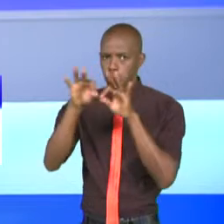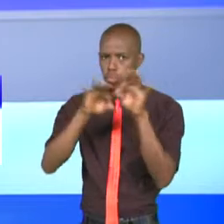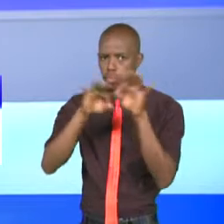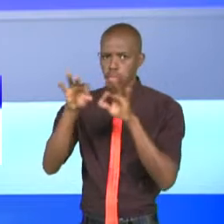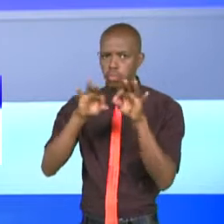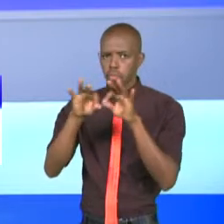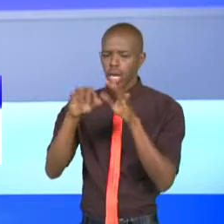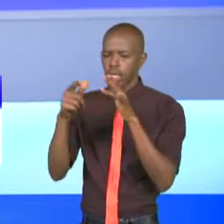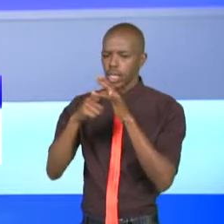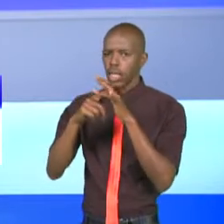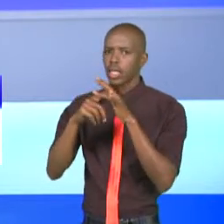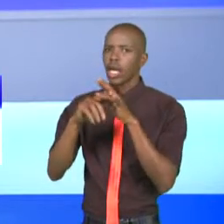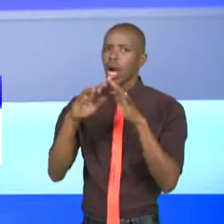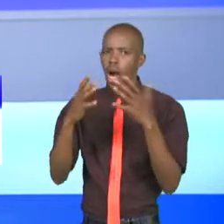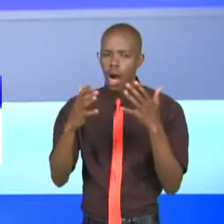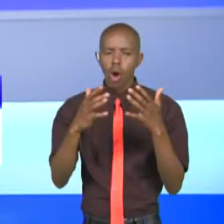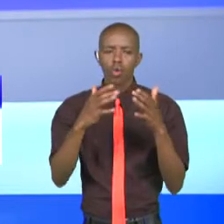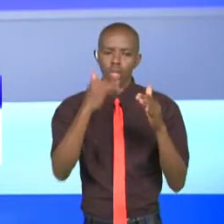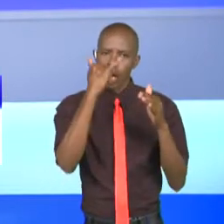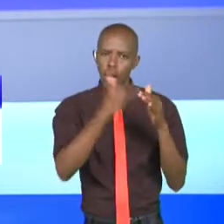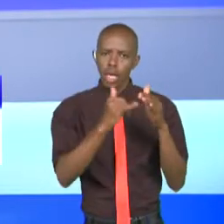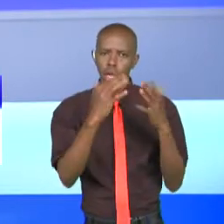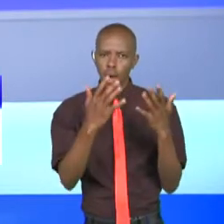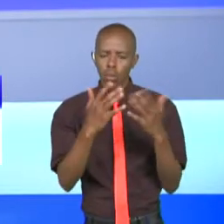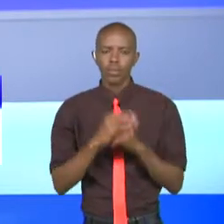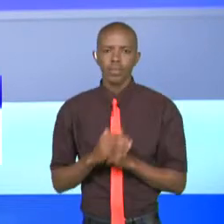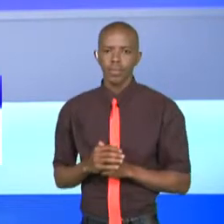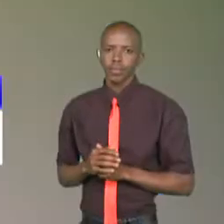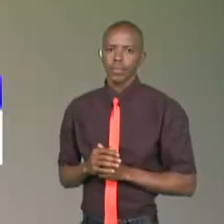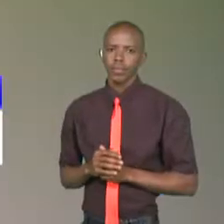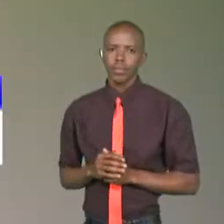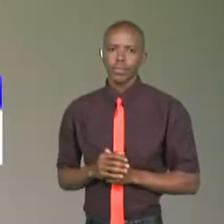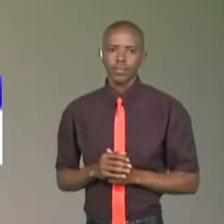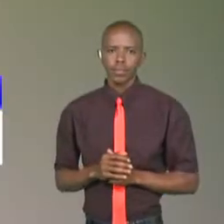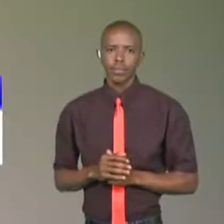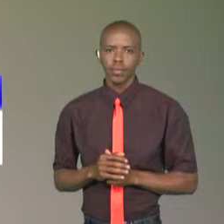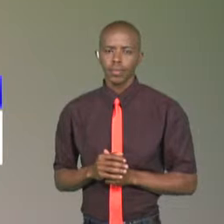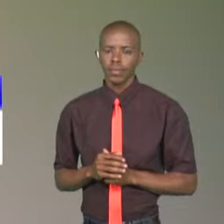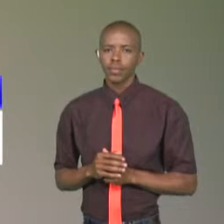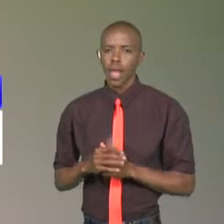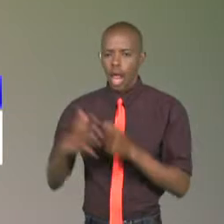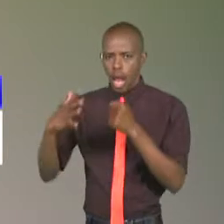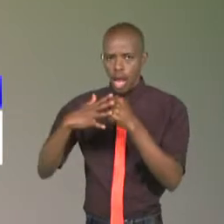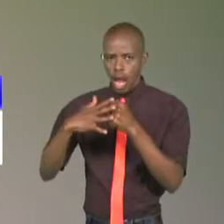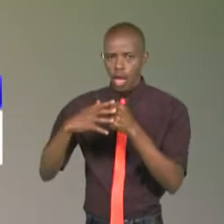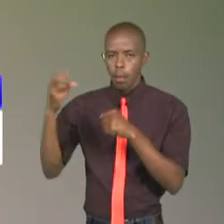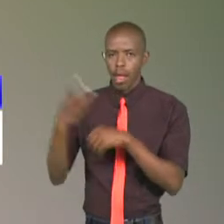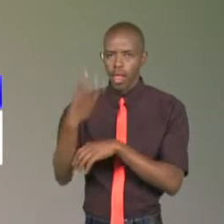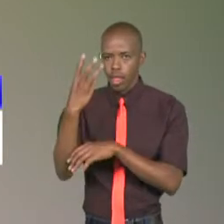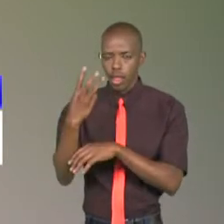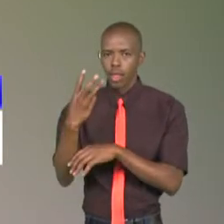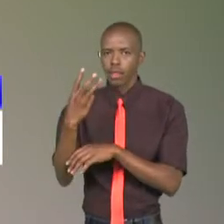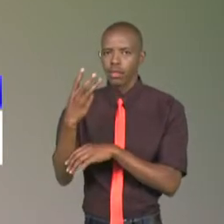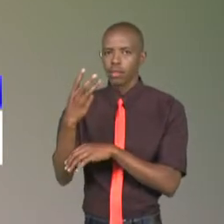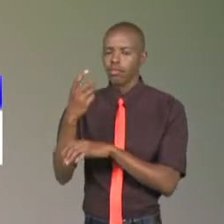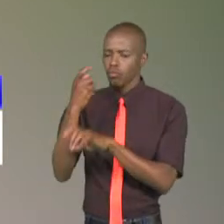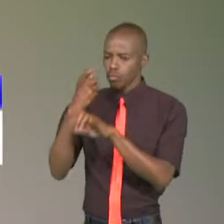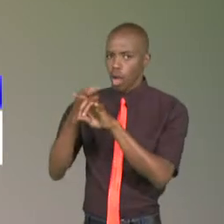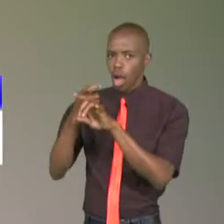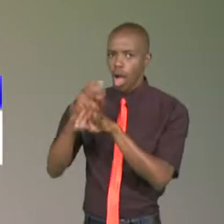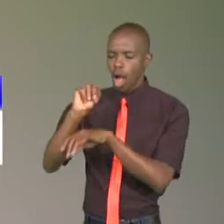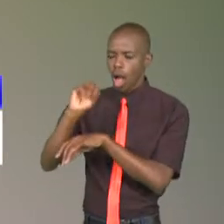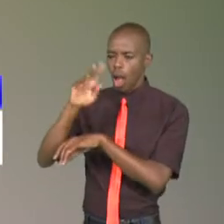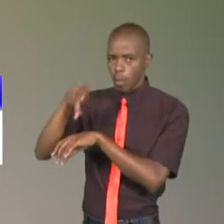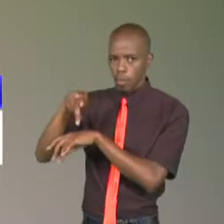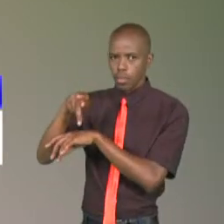when it all started and how it became a race of two. On the 9th of March 2020, Msambweni Member of Parliament